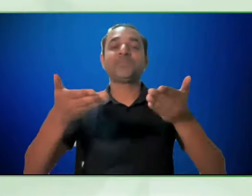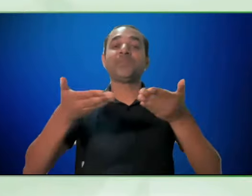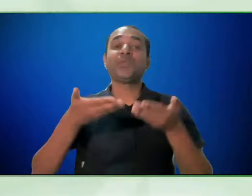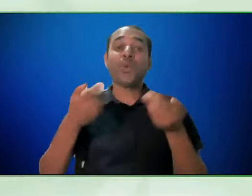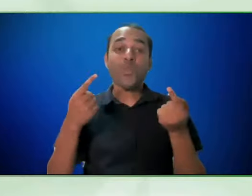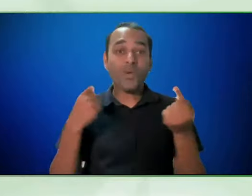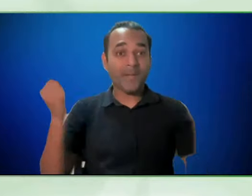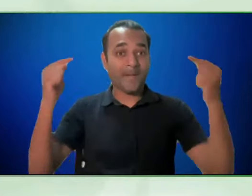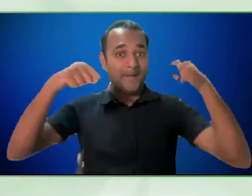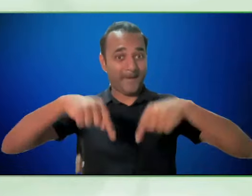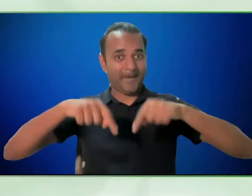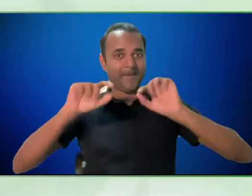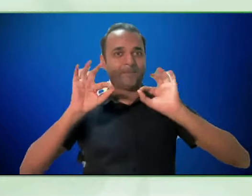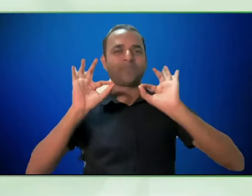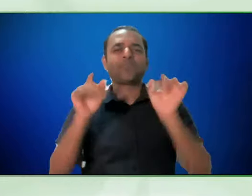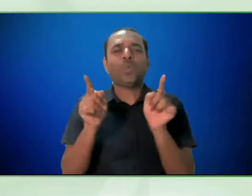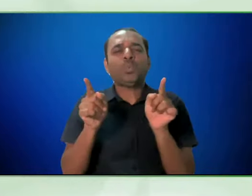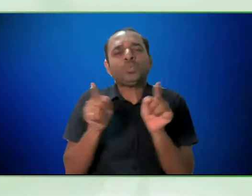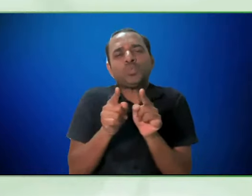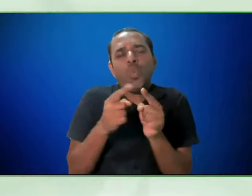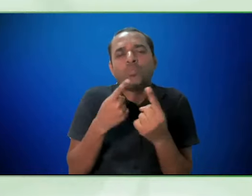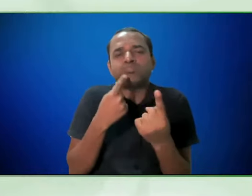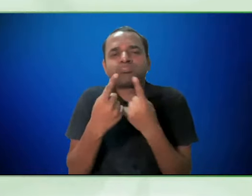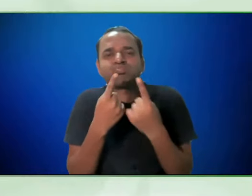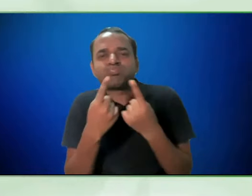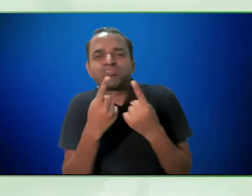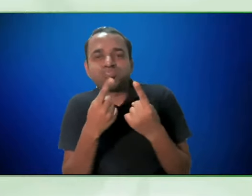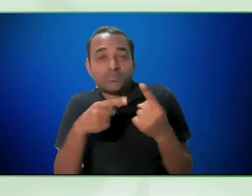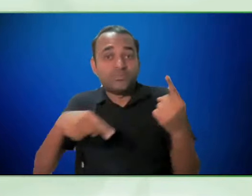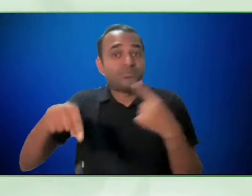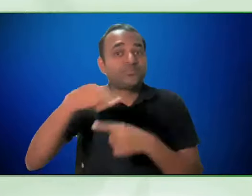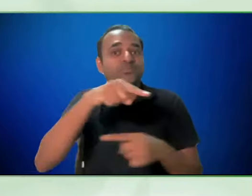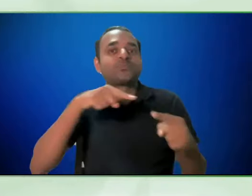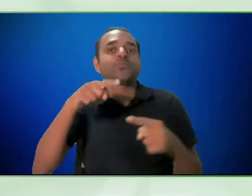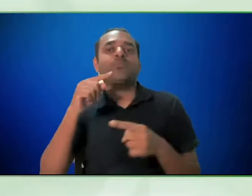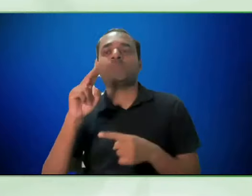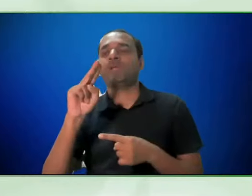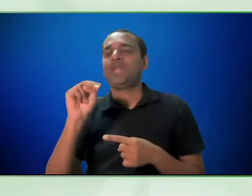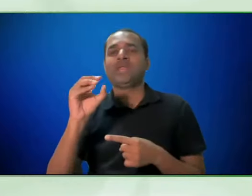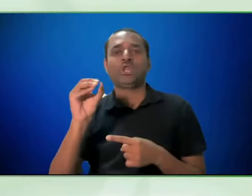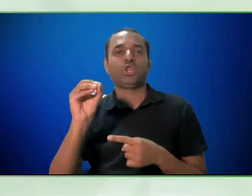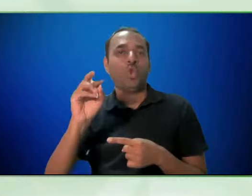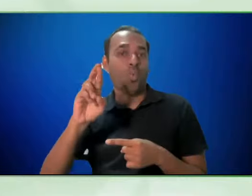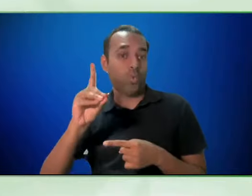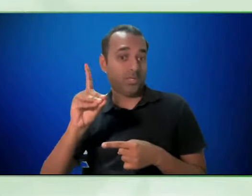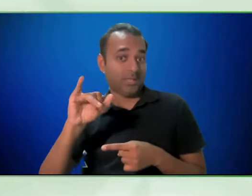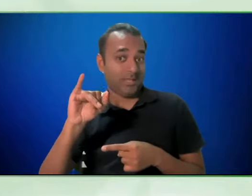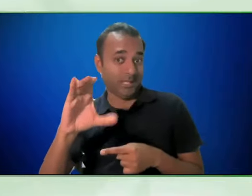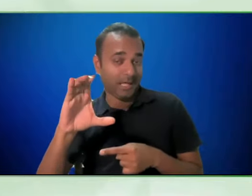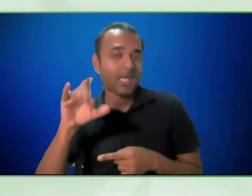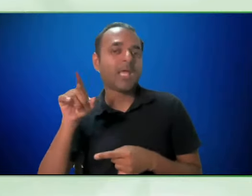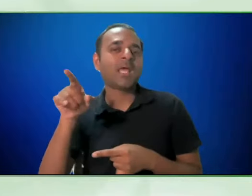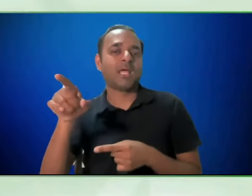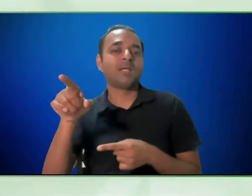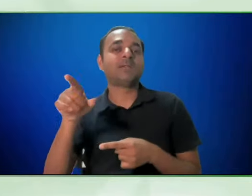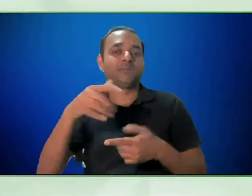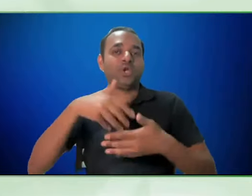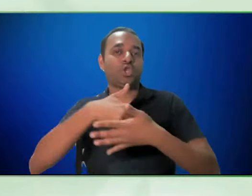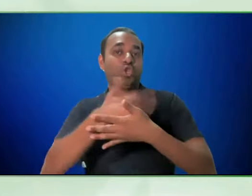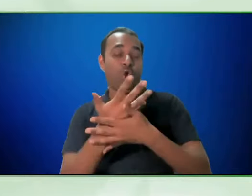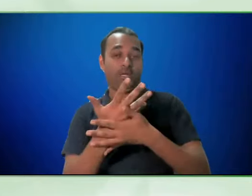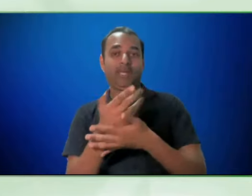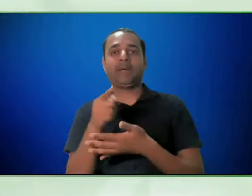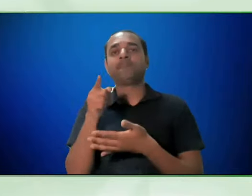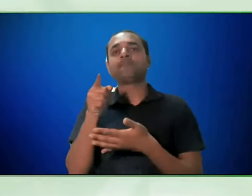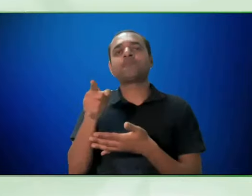seen into universal design and socioeconomic analysis. My name is Kristin Hellevang, and I've been working for